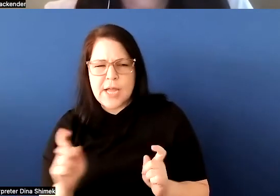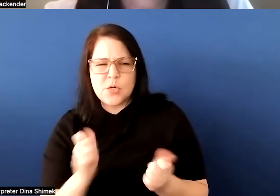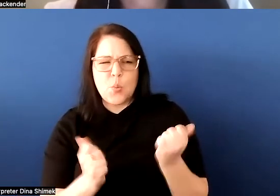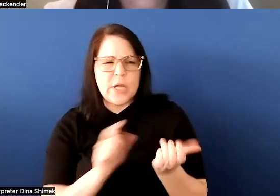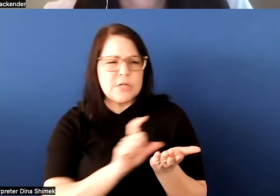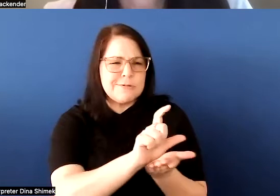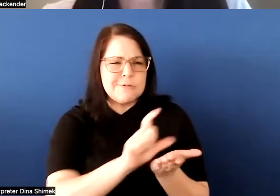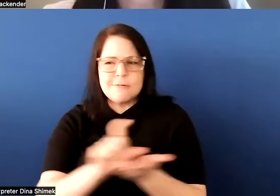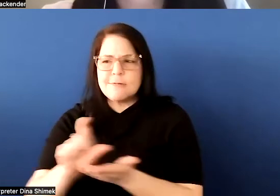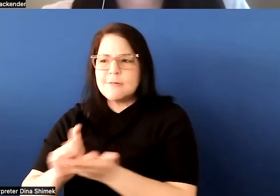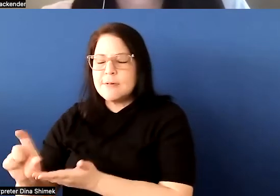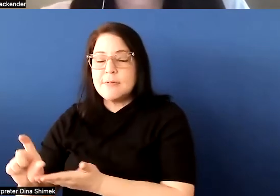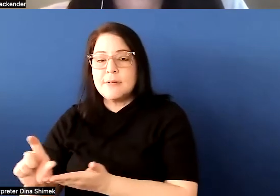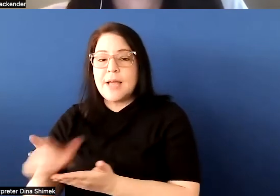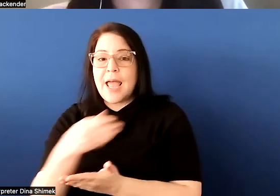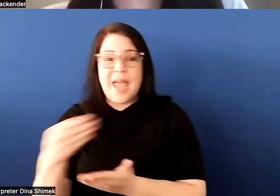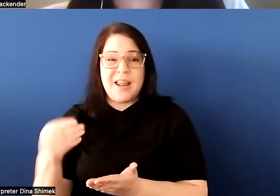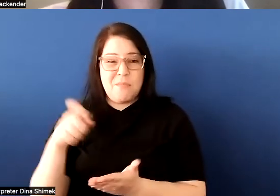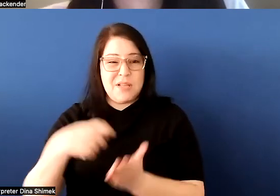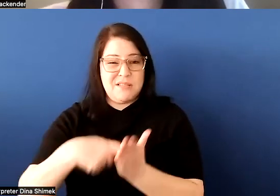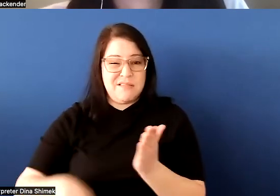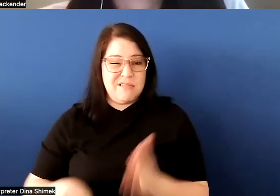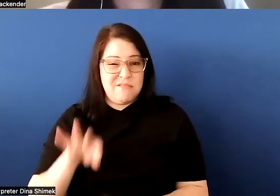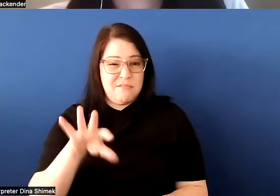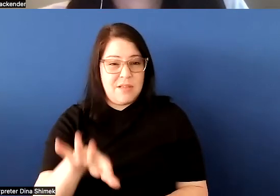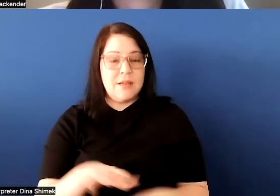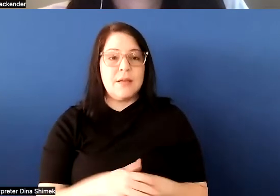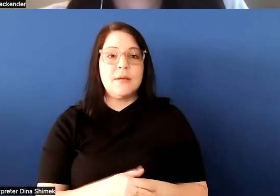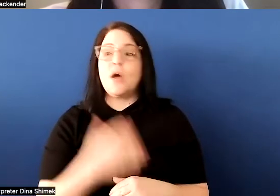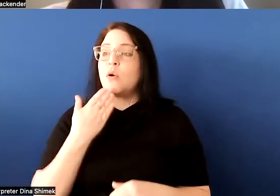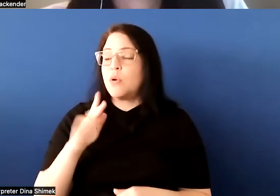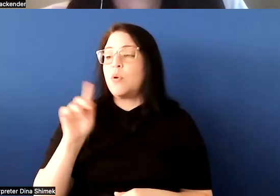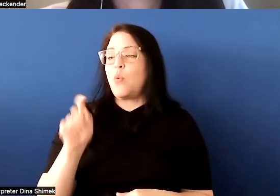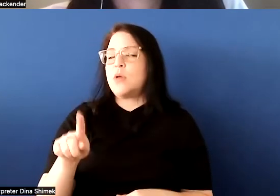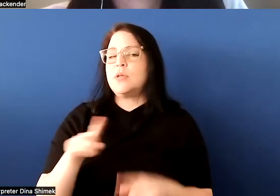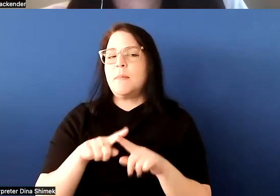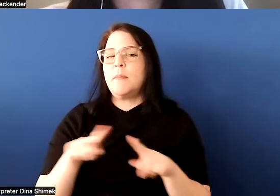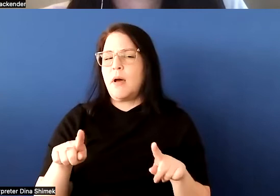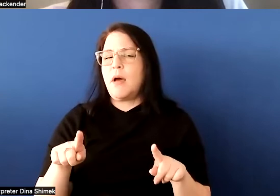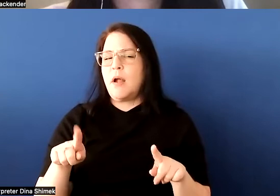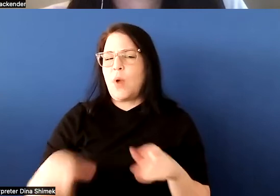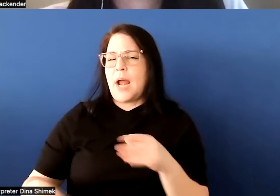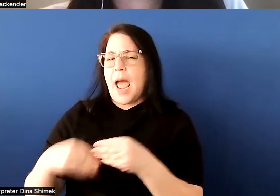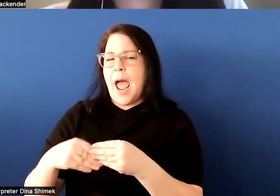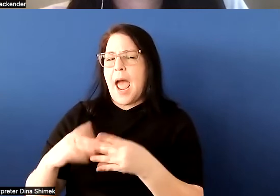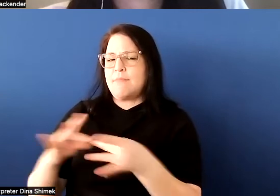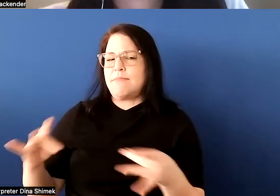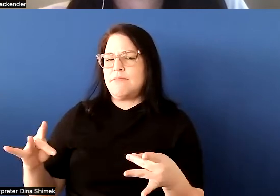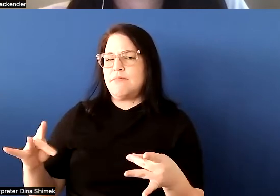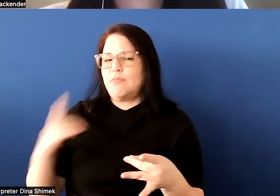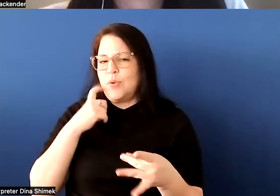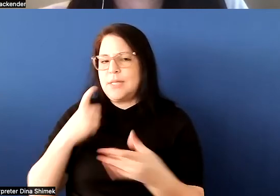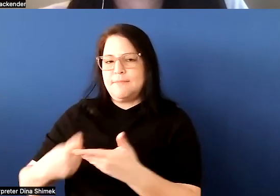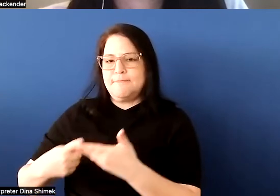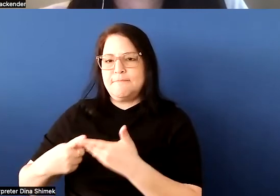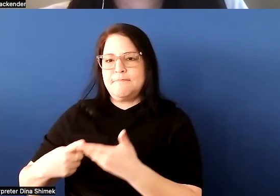investments, and are there any fees associated with them? That's a good question, but I wanted to kind of add to your conversation